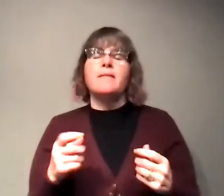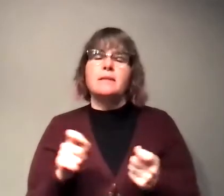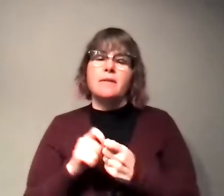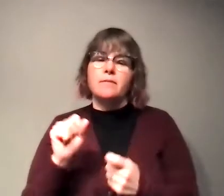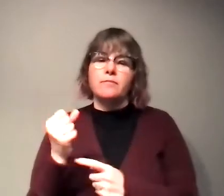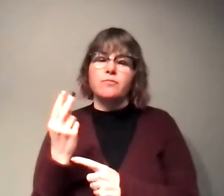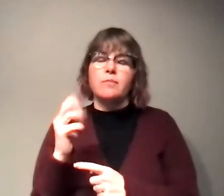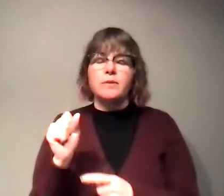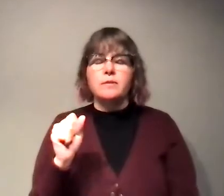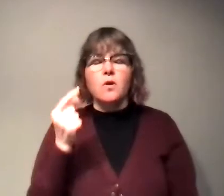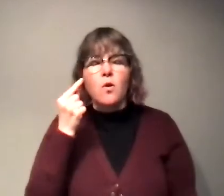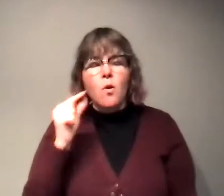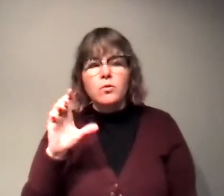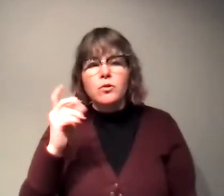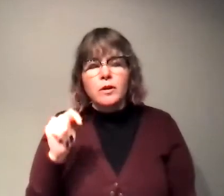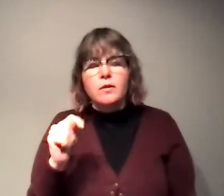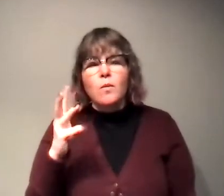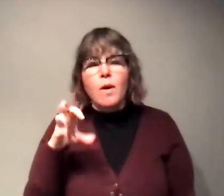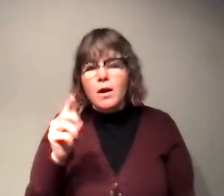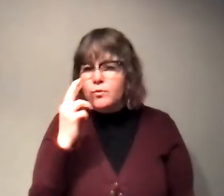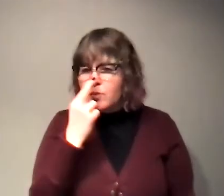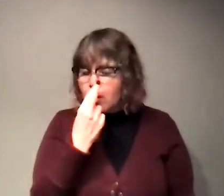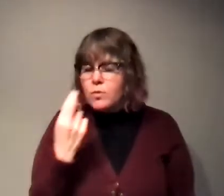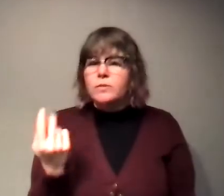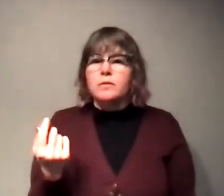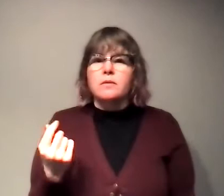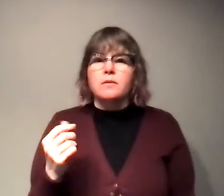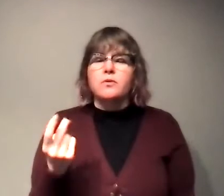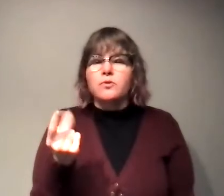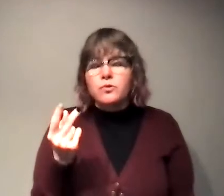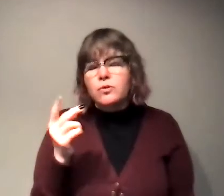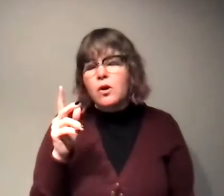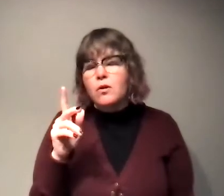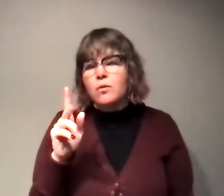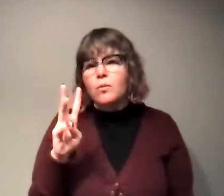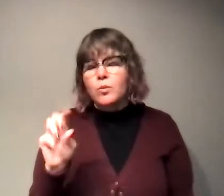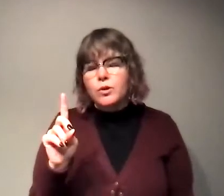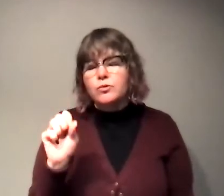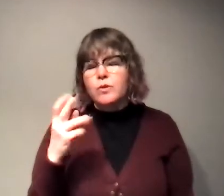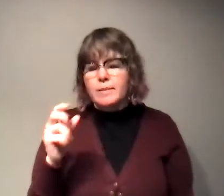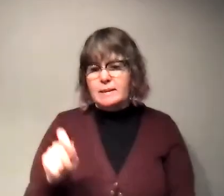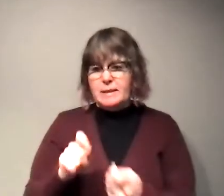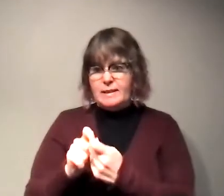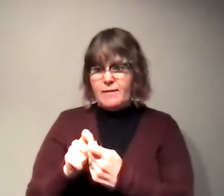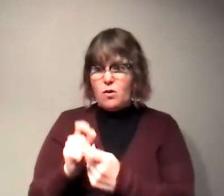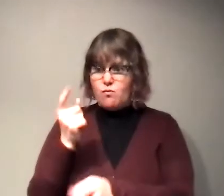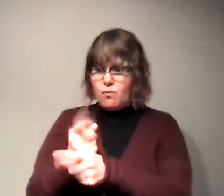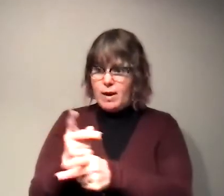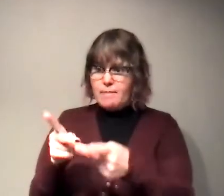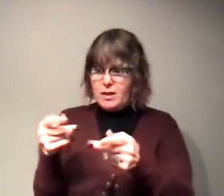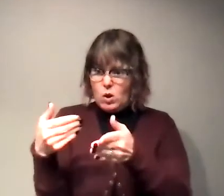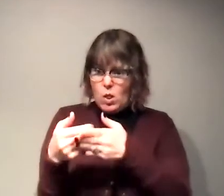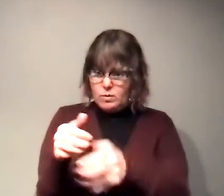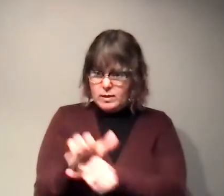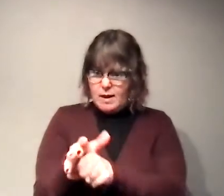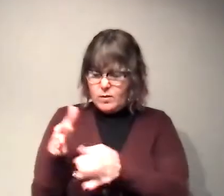like golden currants or wild rose, or dogwood shrubs that if they're planted in the right place, close enough to the stream, they